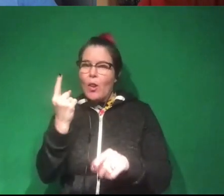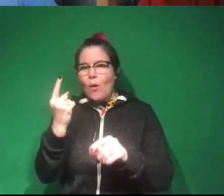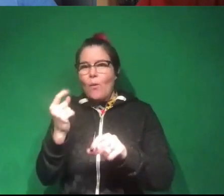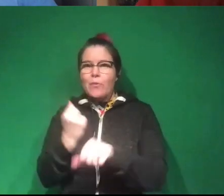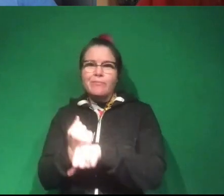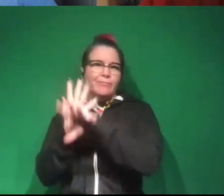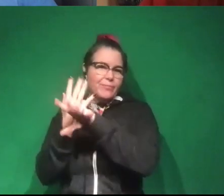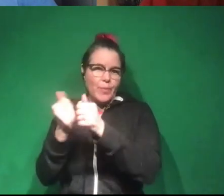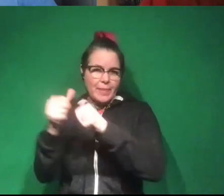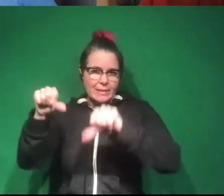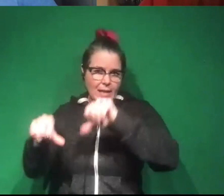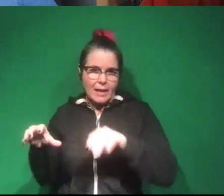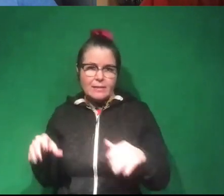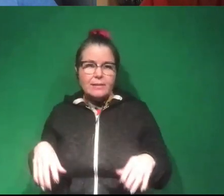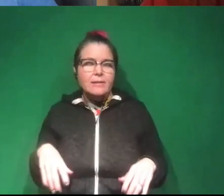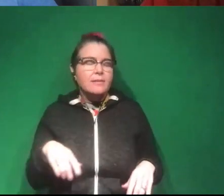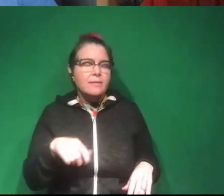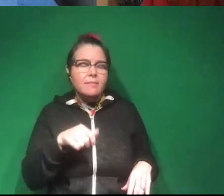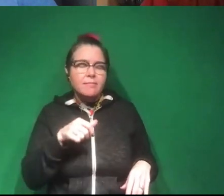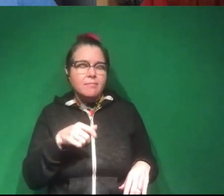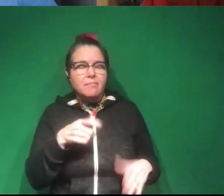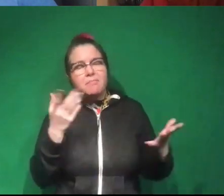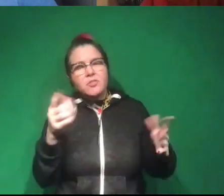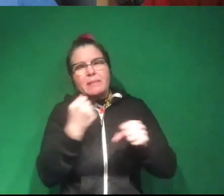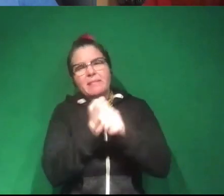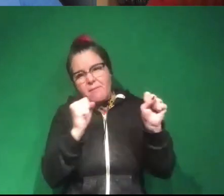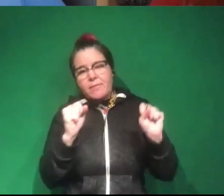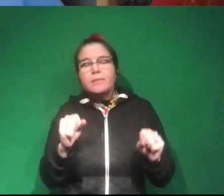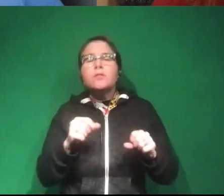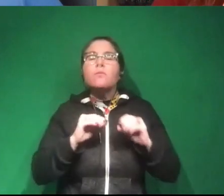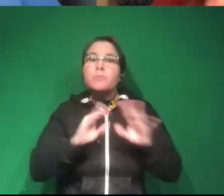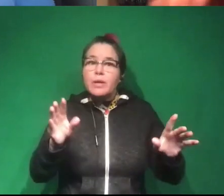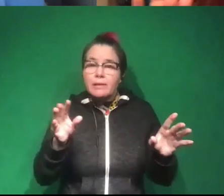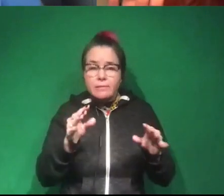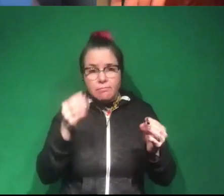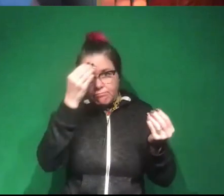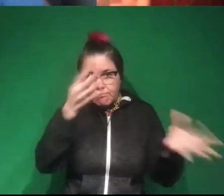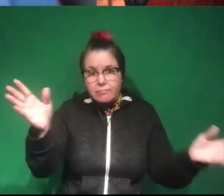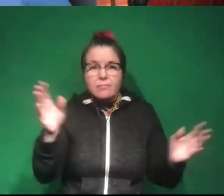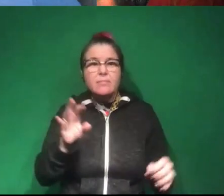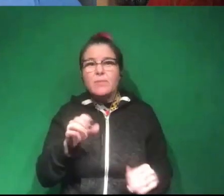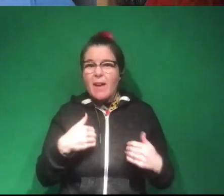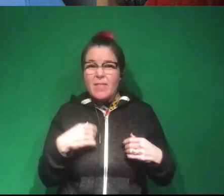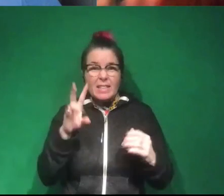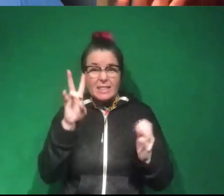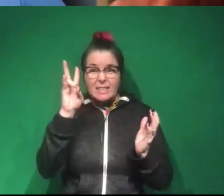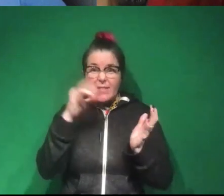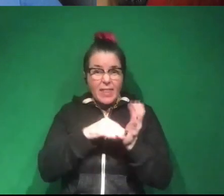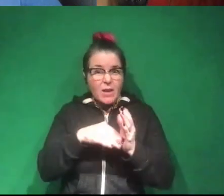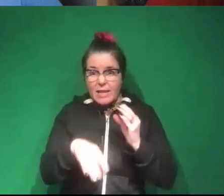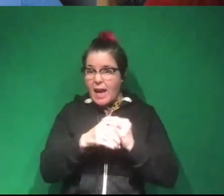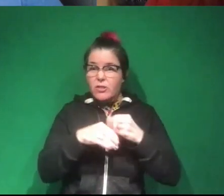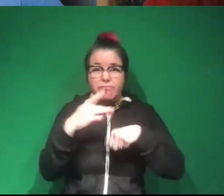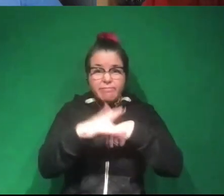Not that there's anything wrong with that, but just to be safe. So please spread the word there. We have like 7,000 extra slots right now because so